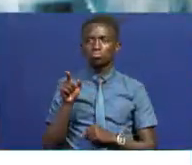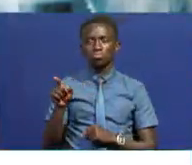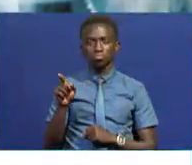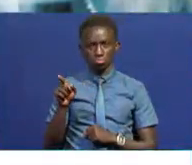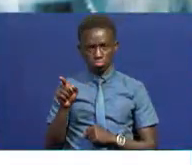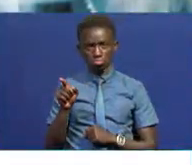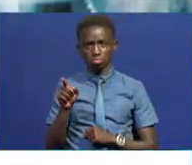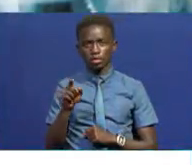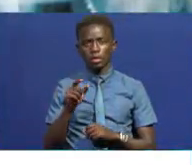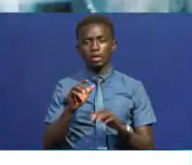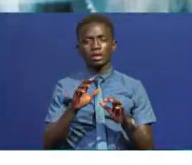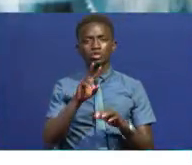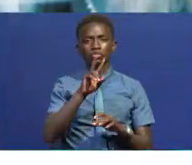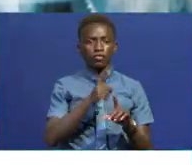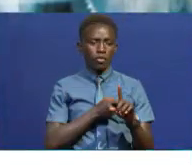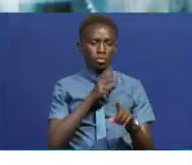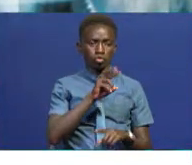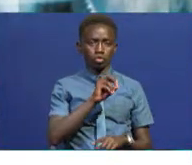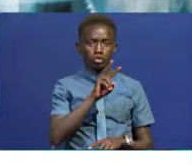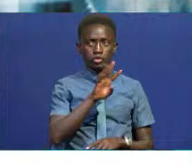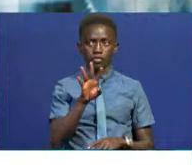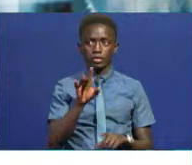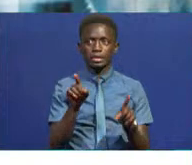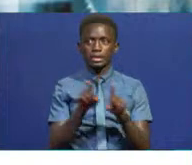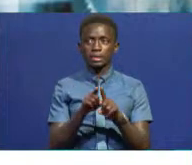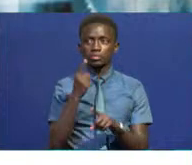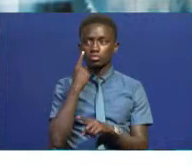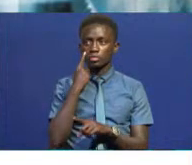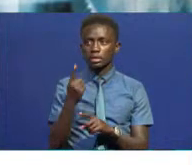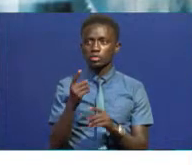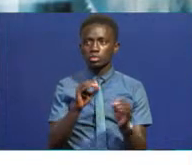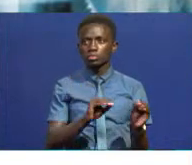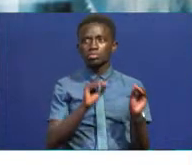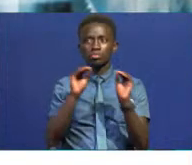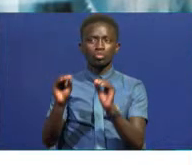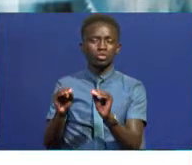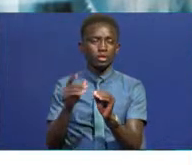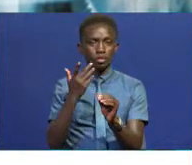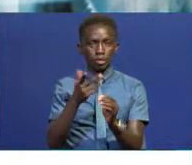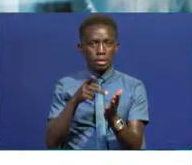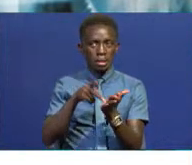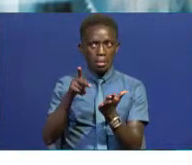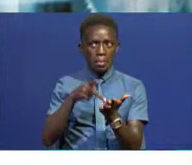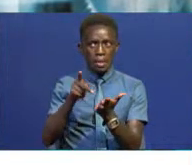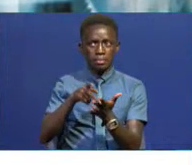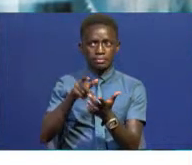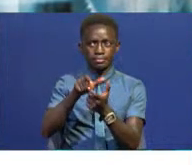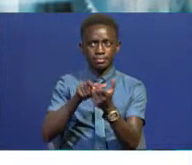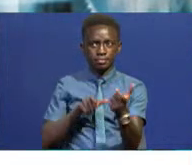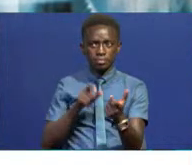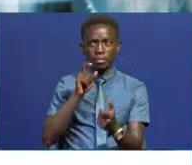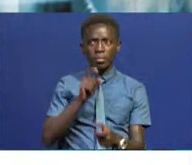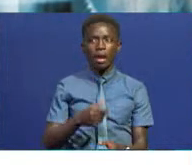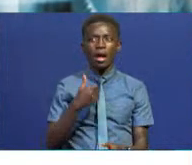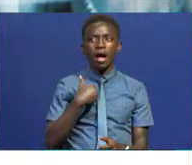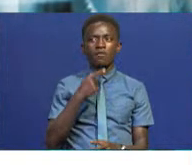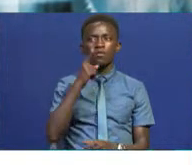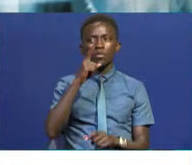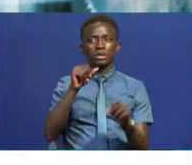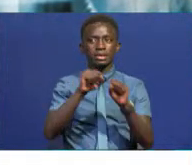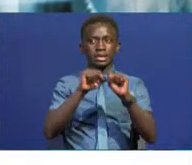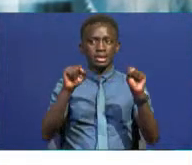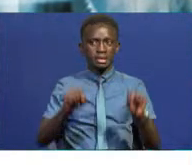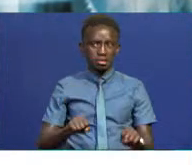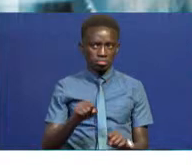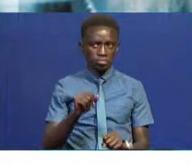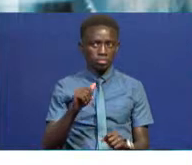of payrolls of both national and county governments to a single payroll called Human Resource Information System Kenya by 30th